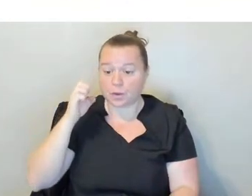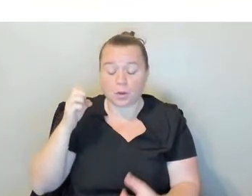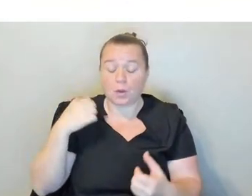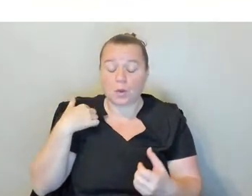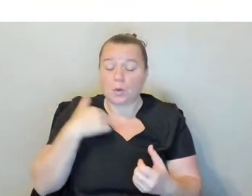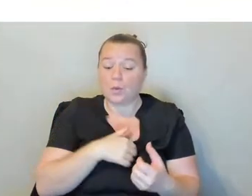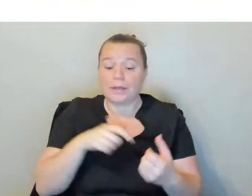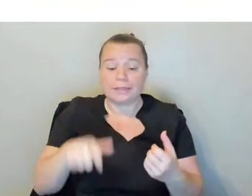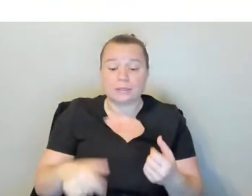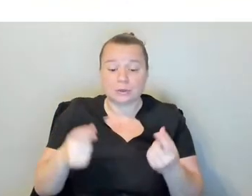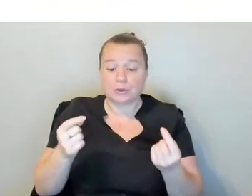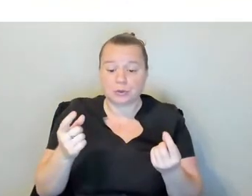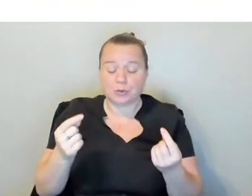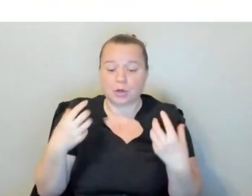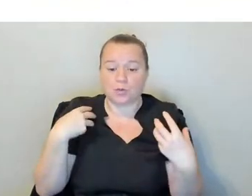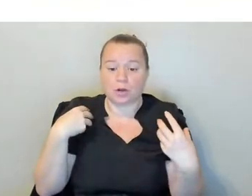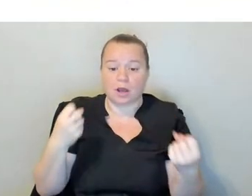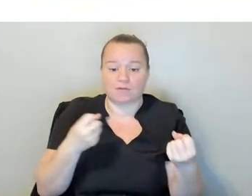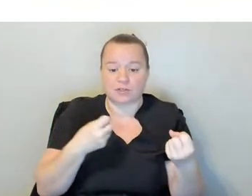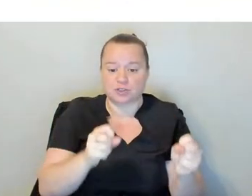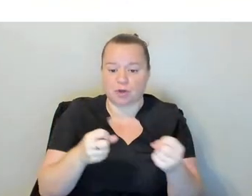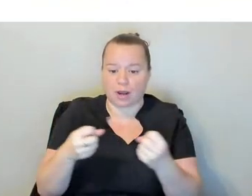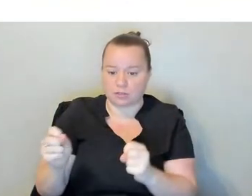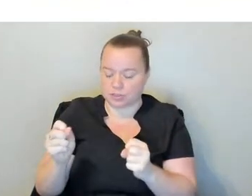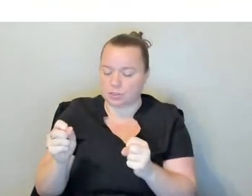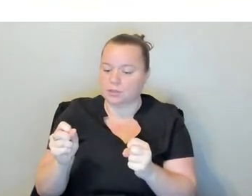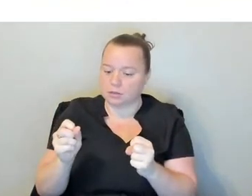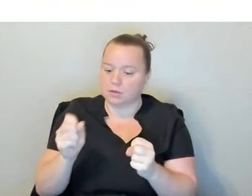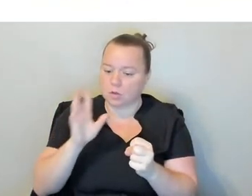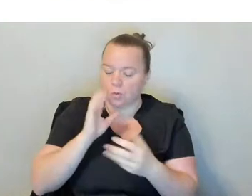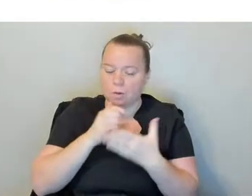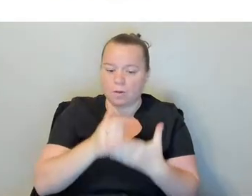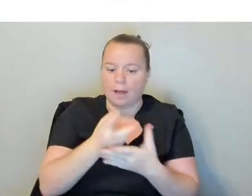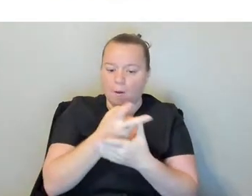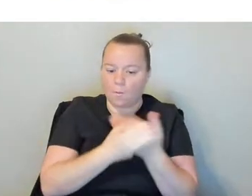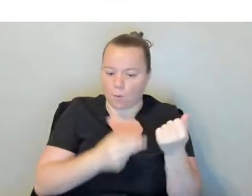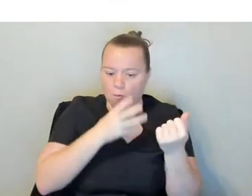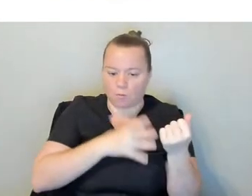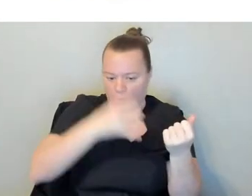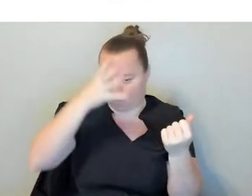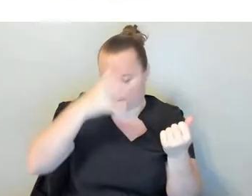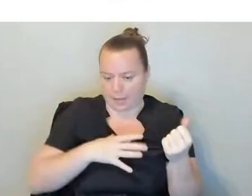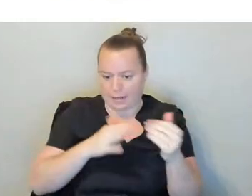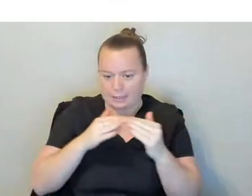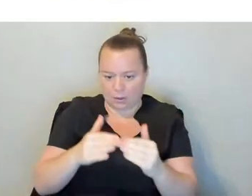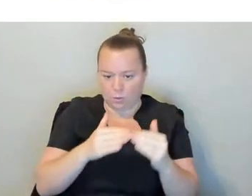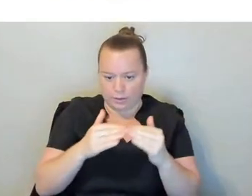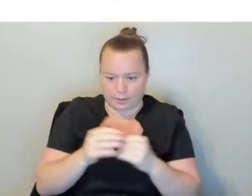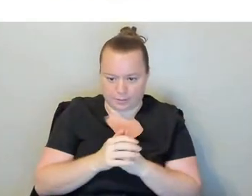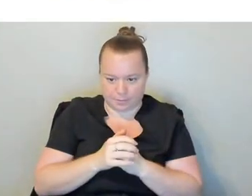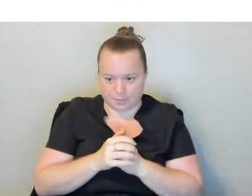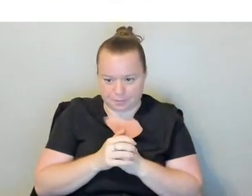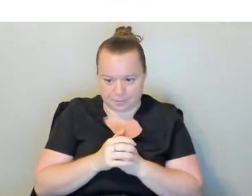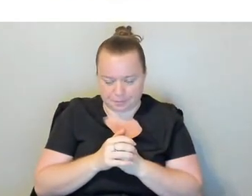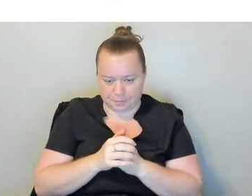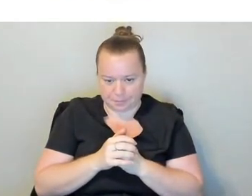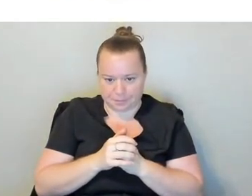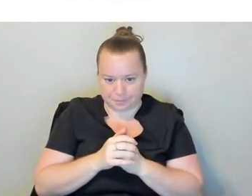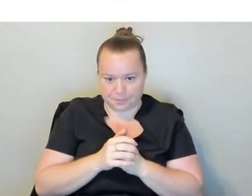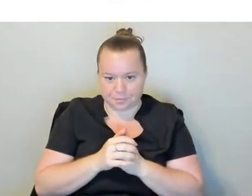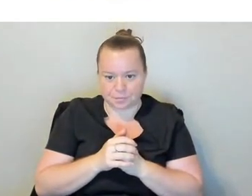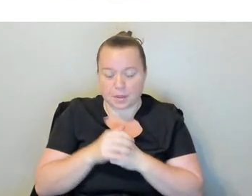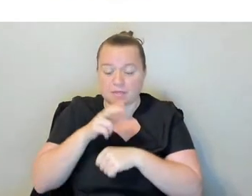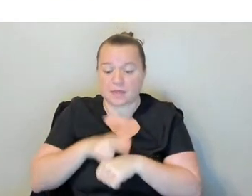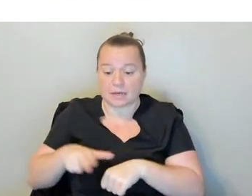are designed to equally benefit women and men. National gender equality bodies should work with the